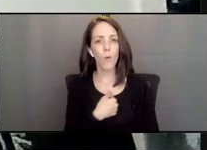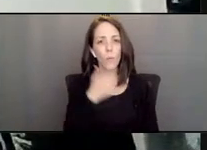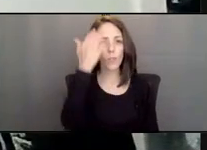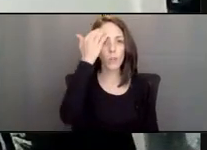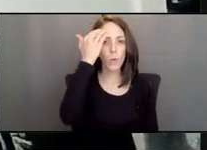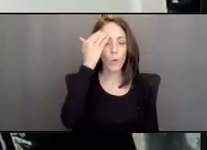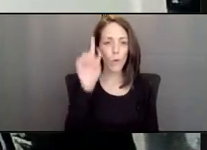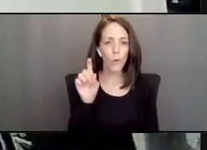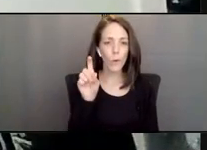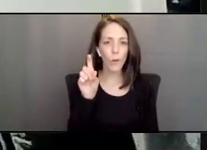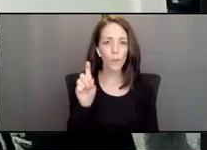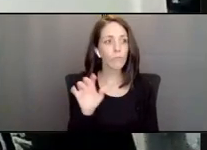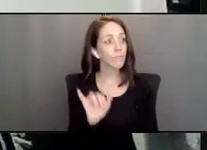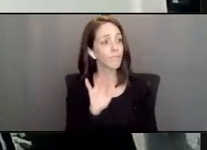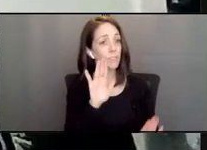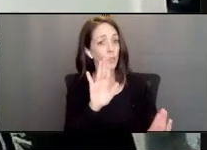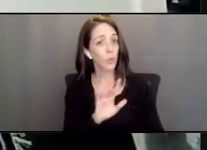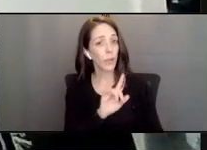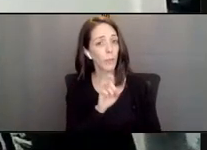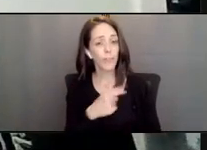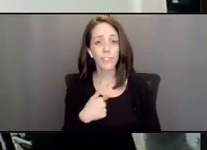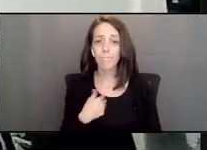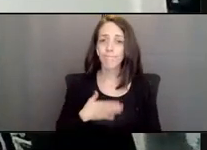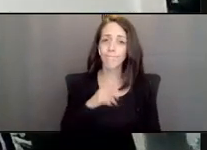That's a great question. I'll jump in.